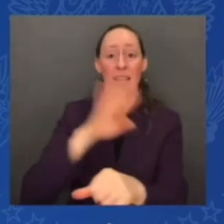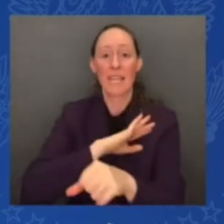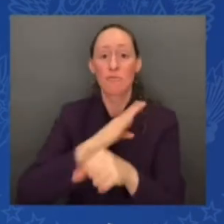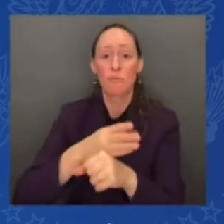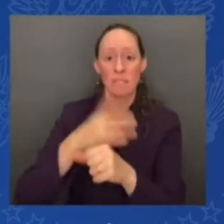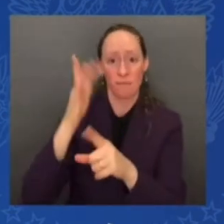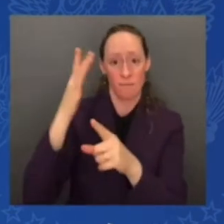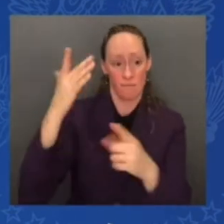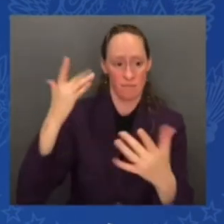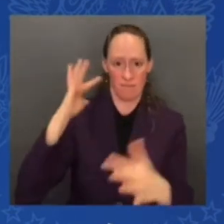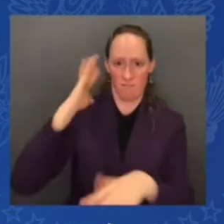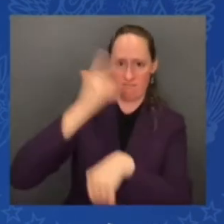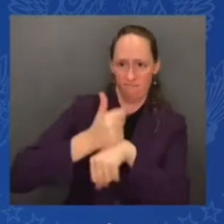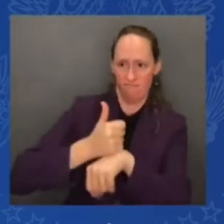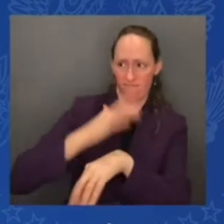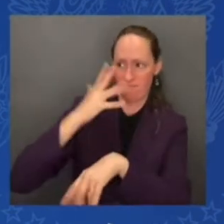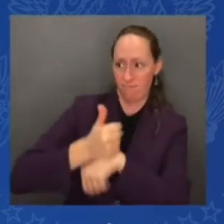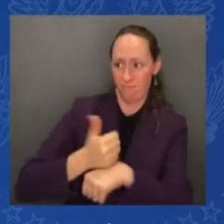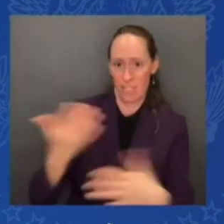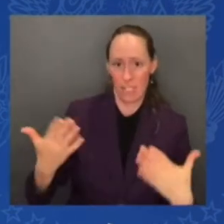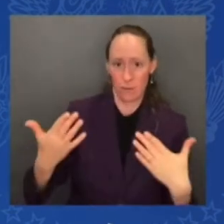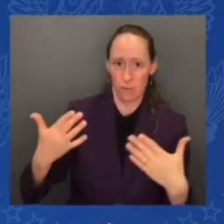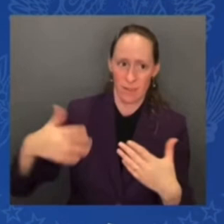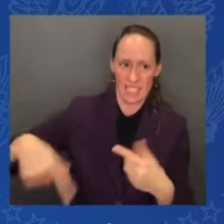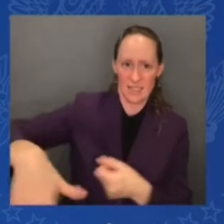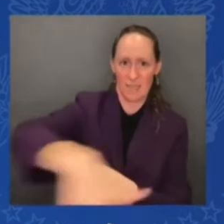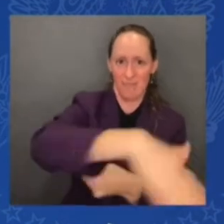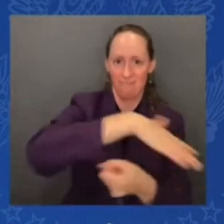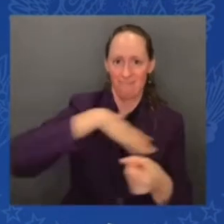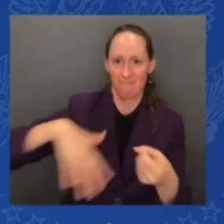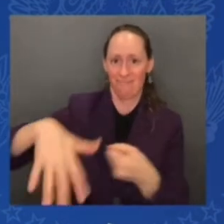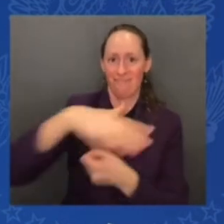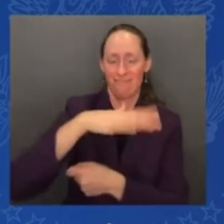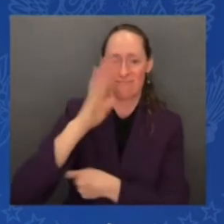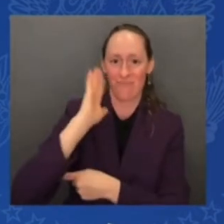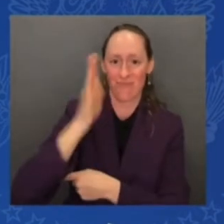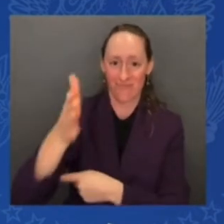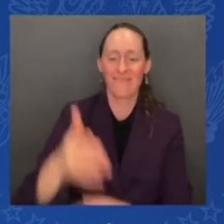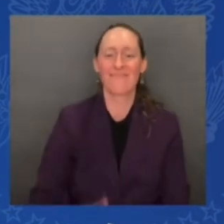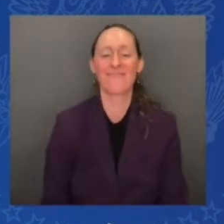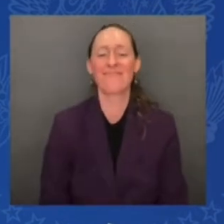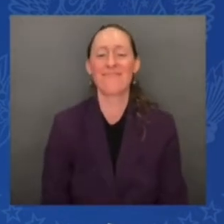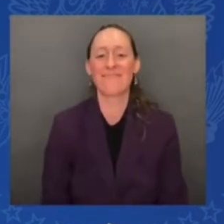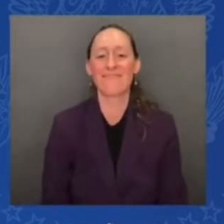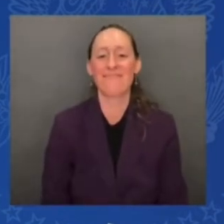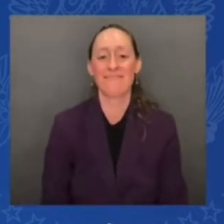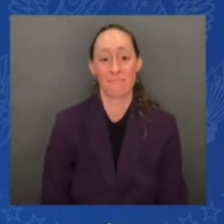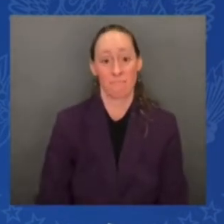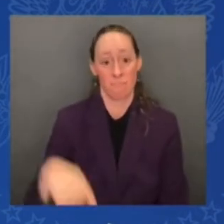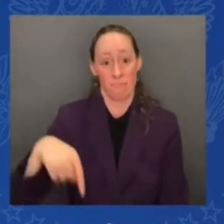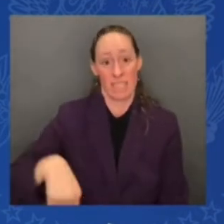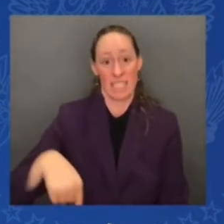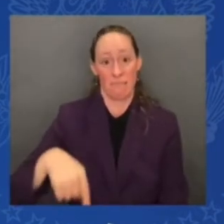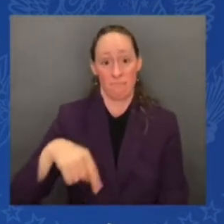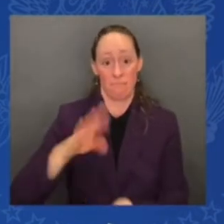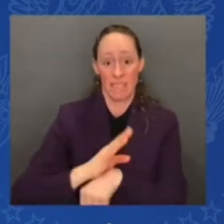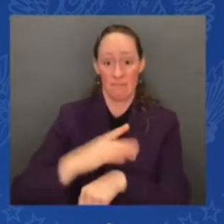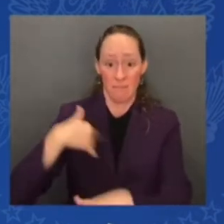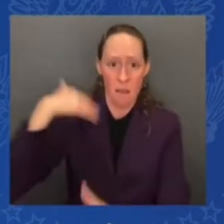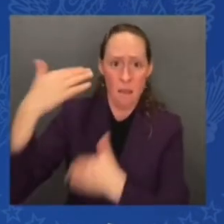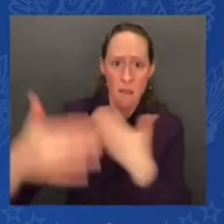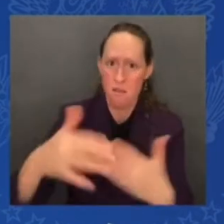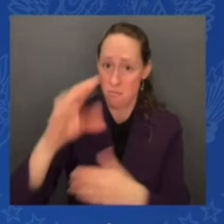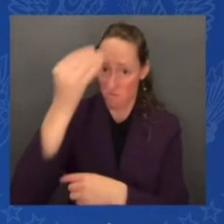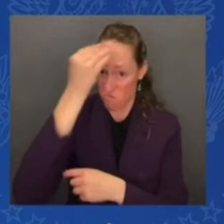industry, was facing significant challenges and uncertainty. Next week marks the one-year anniversary of the passage